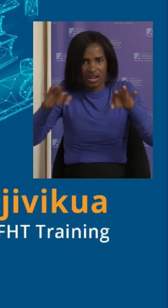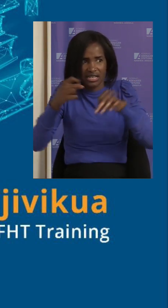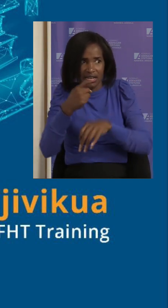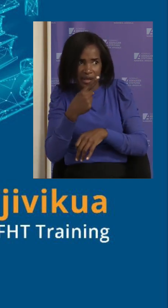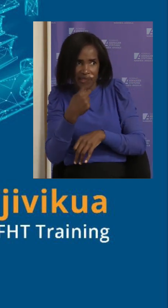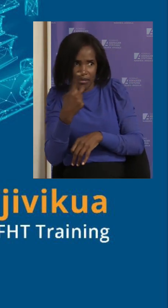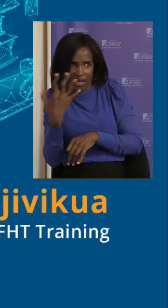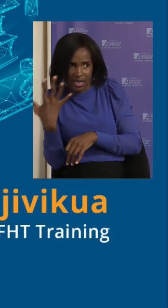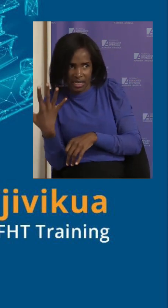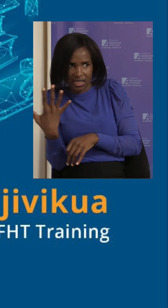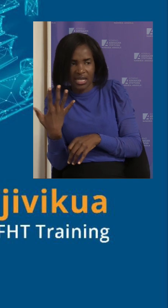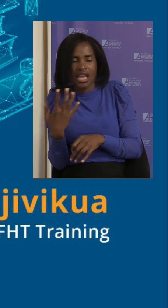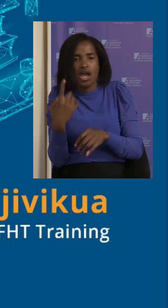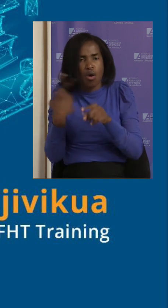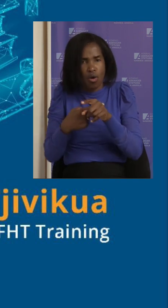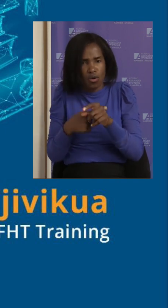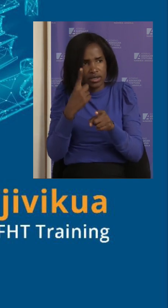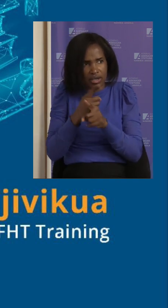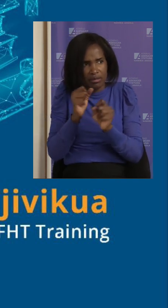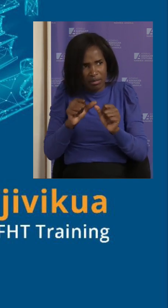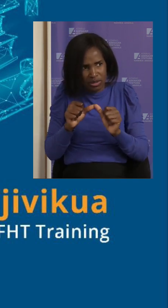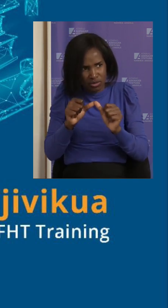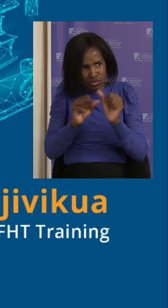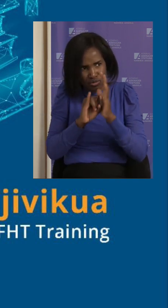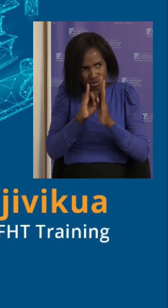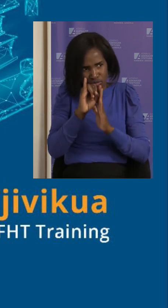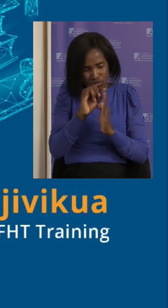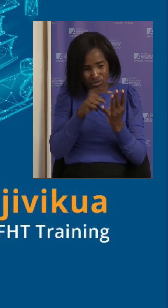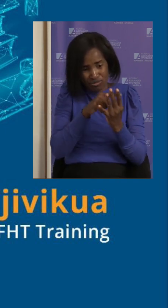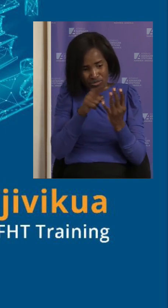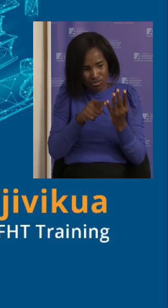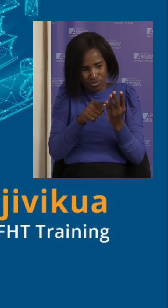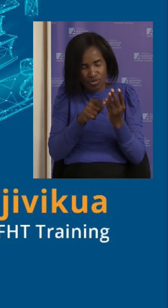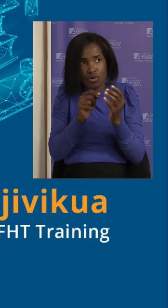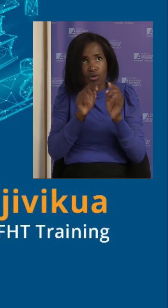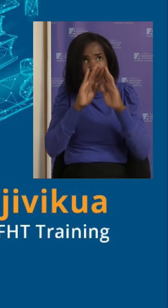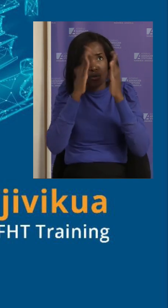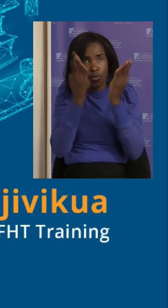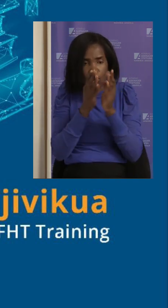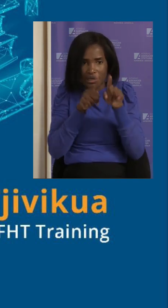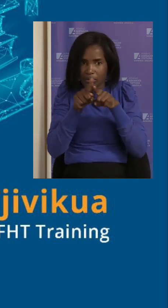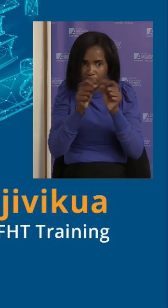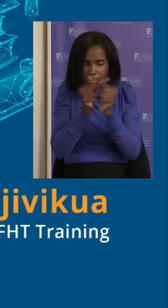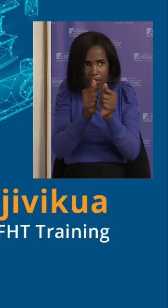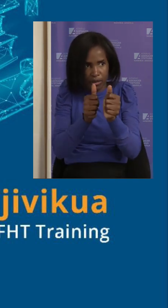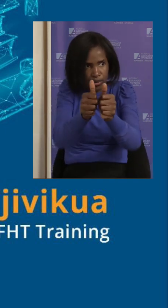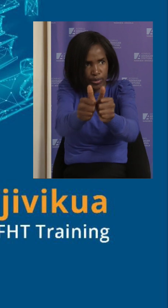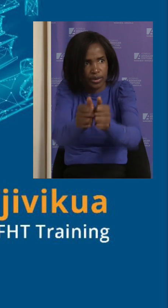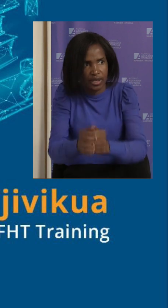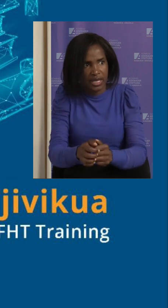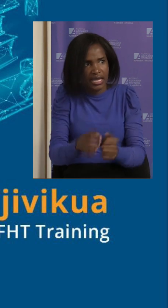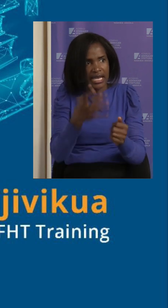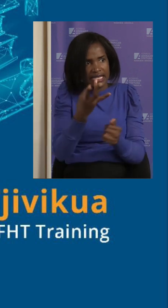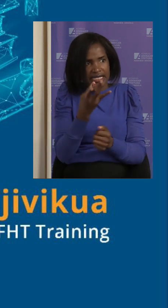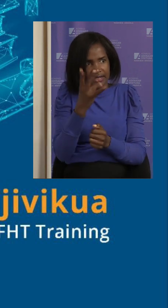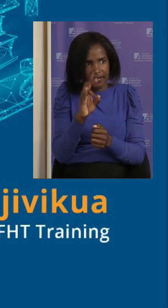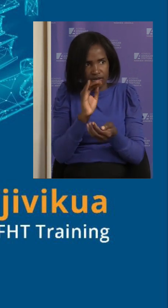mathematics, and constantly improve on them to become competitive in a global economy. Recommendation number 7,